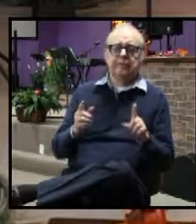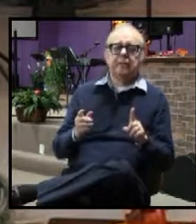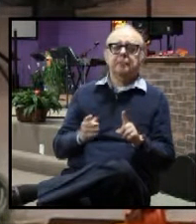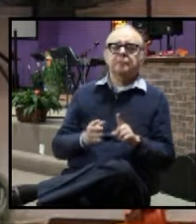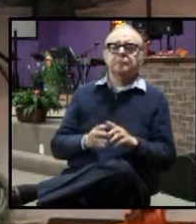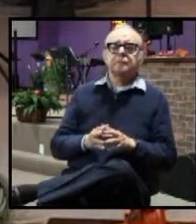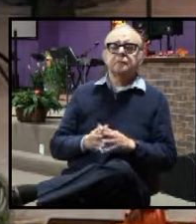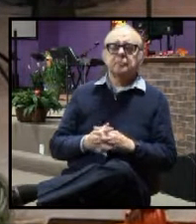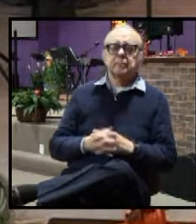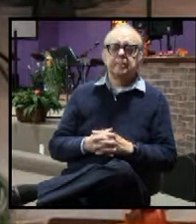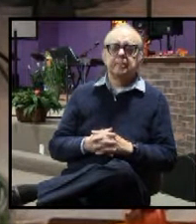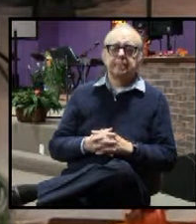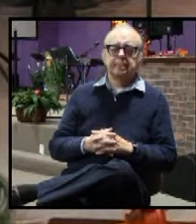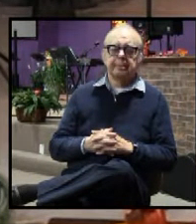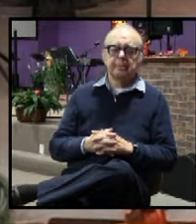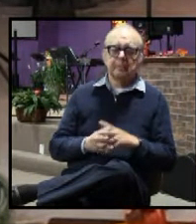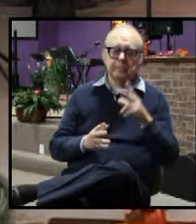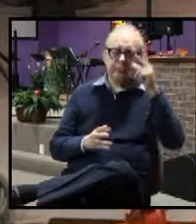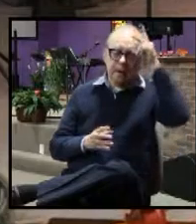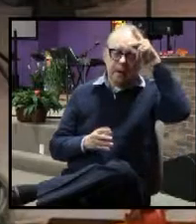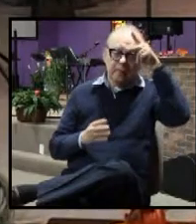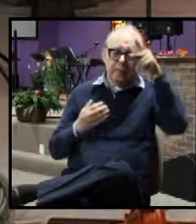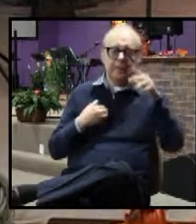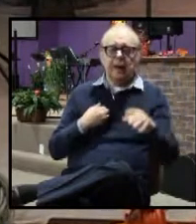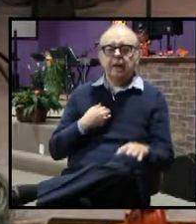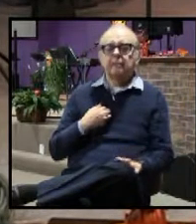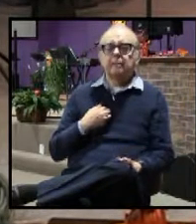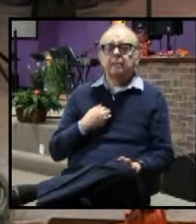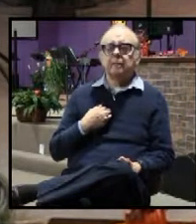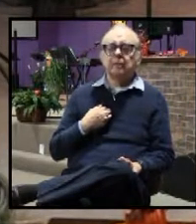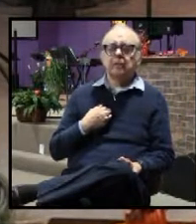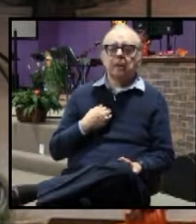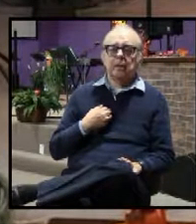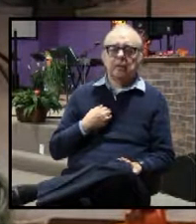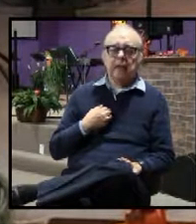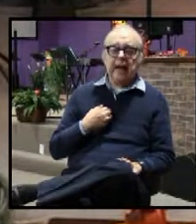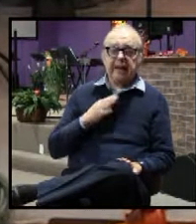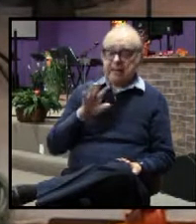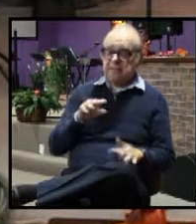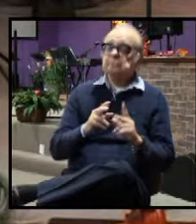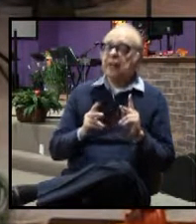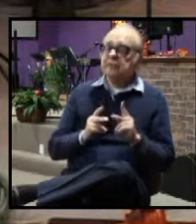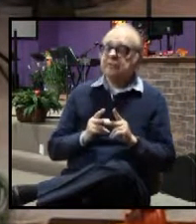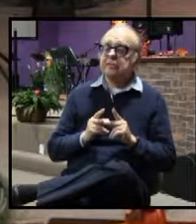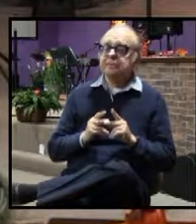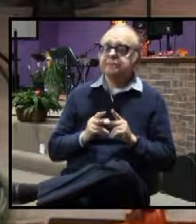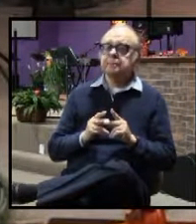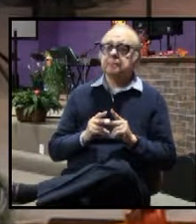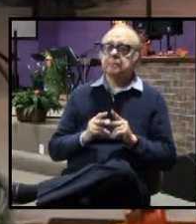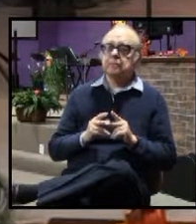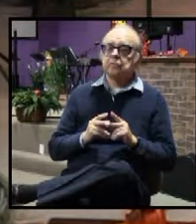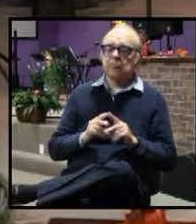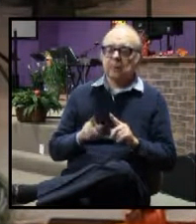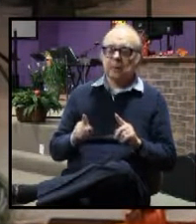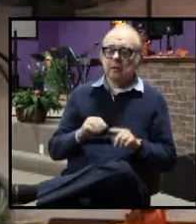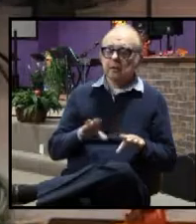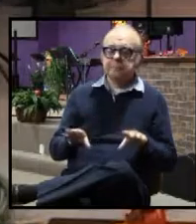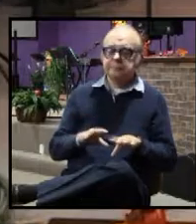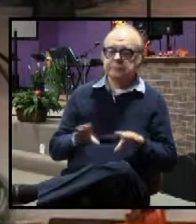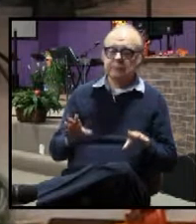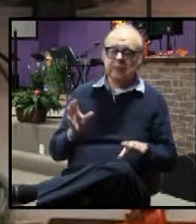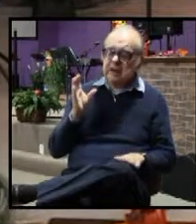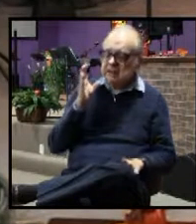But philosophy has its place. But